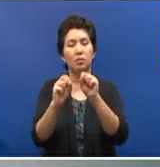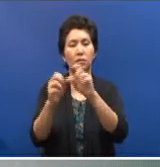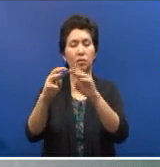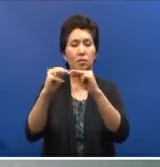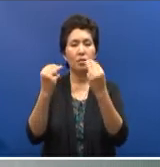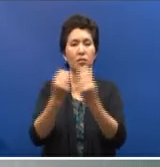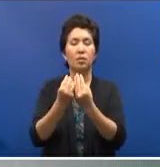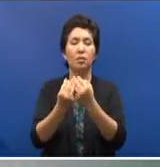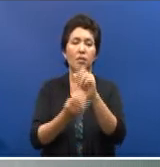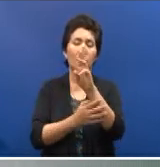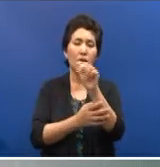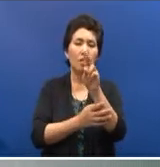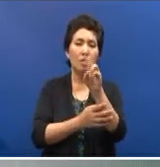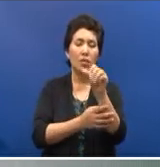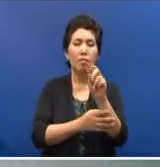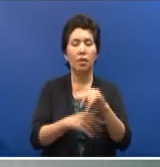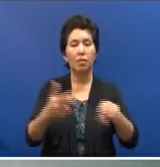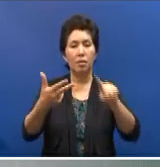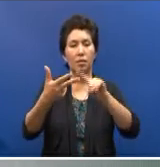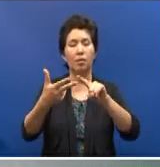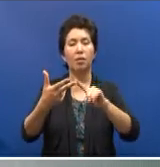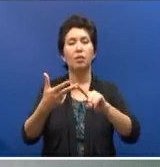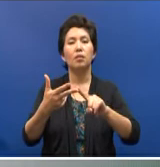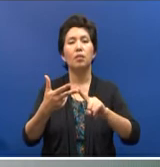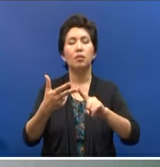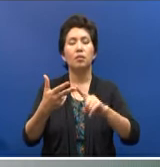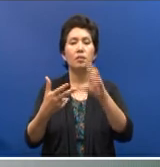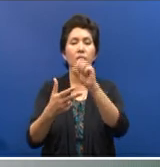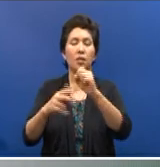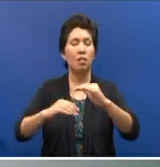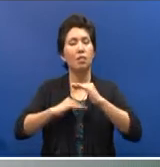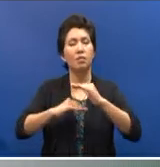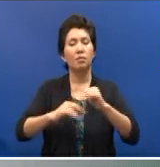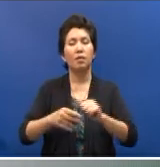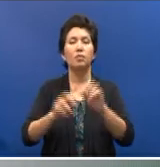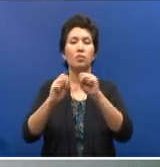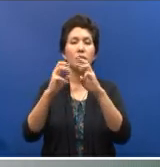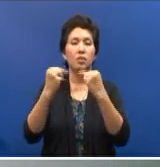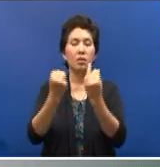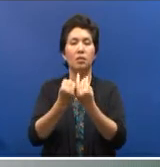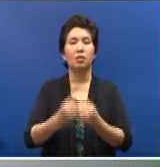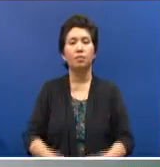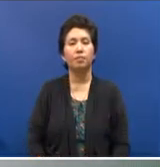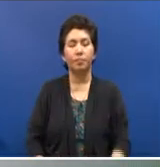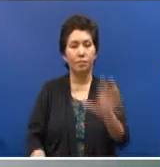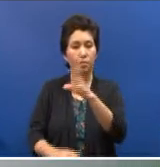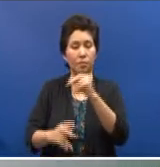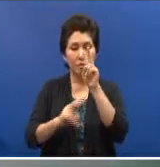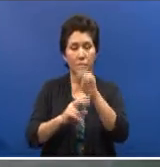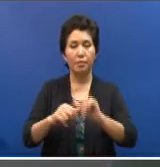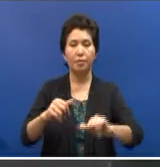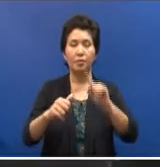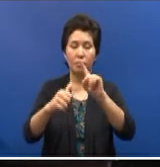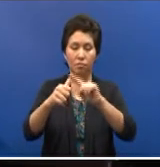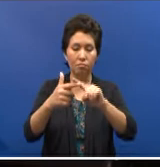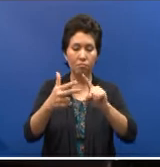second, ranked societies, and the third one is stratified societies. Okay, let us go through one